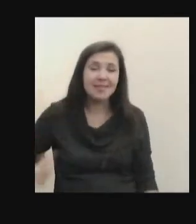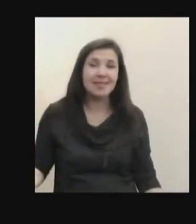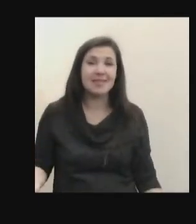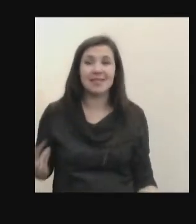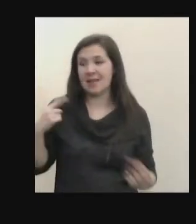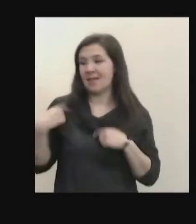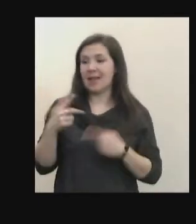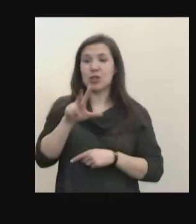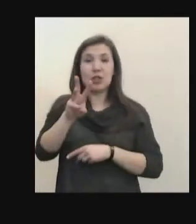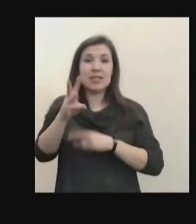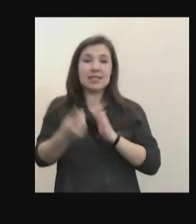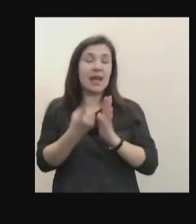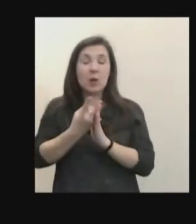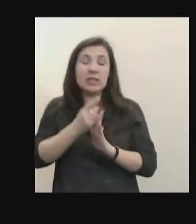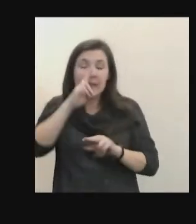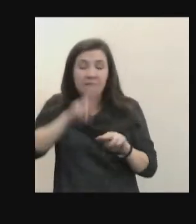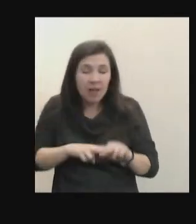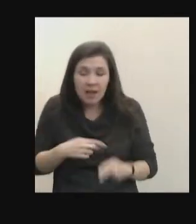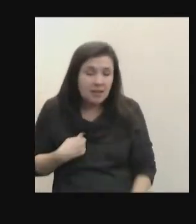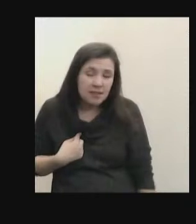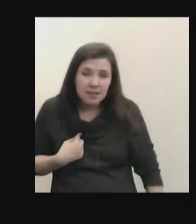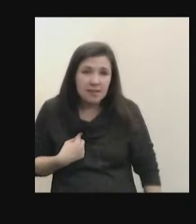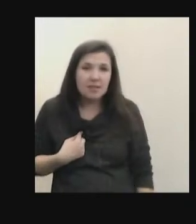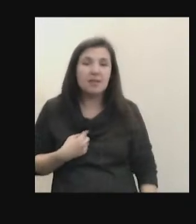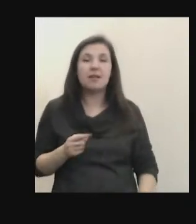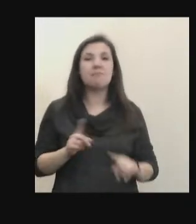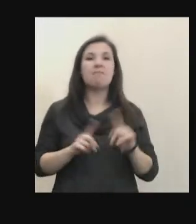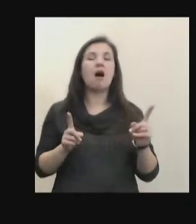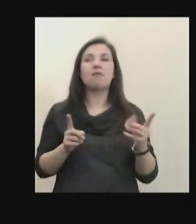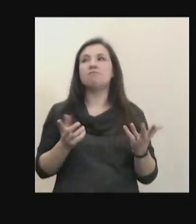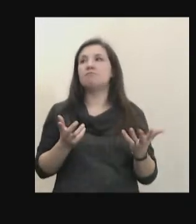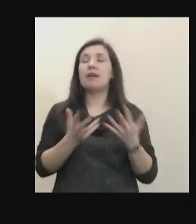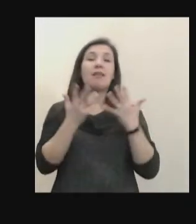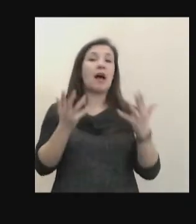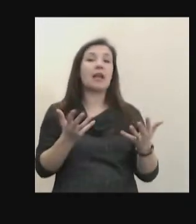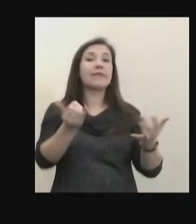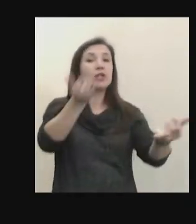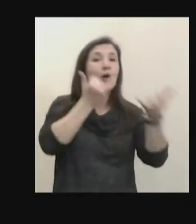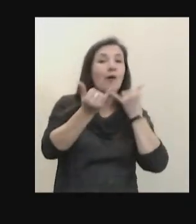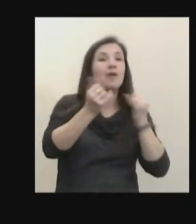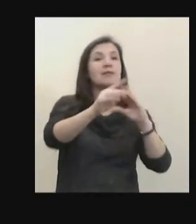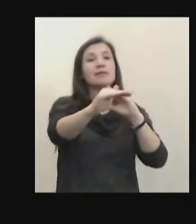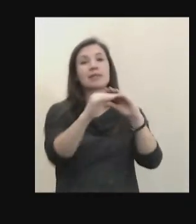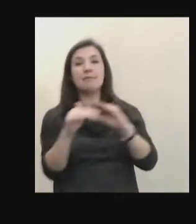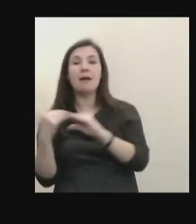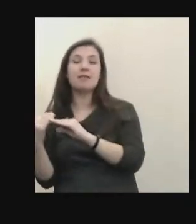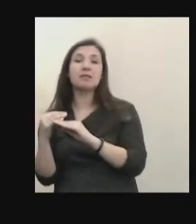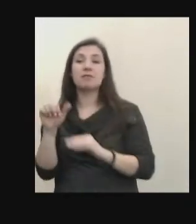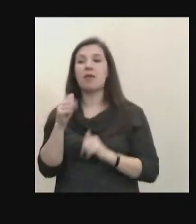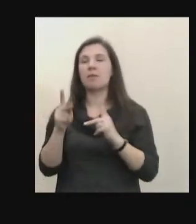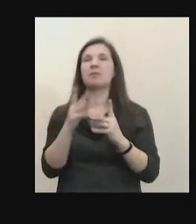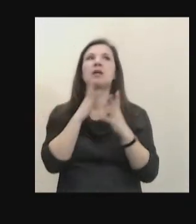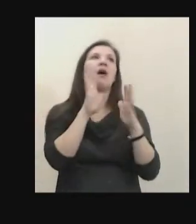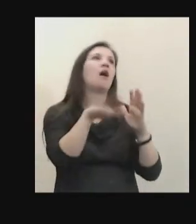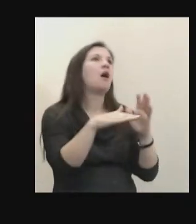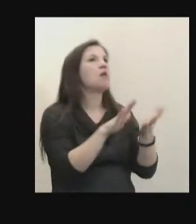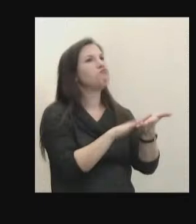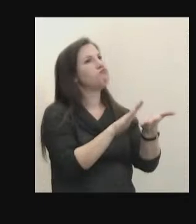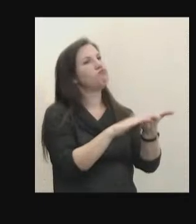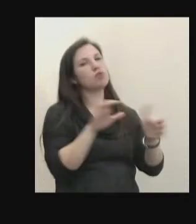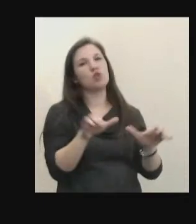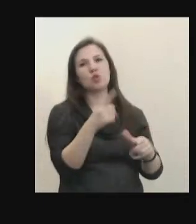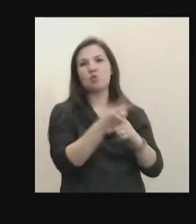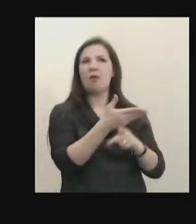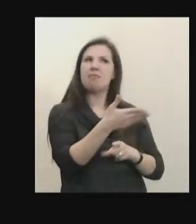hours has not been fun in some ways, but I also have had a lot of calls and emails from other people who are saying, you're doing the right thing, keep it going,